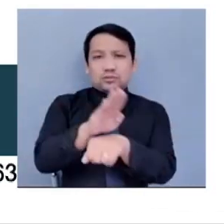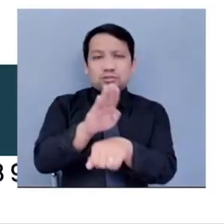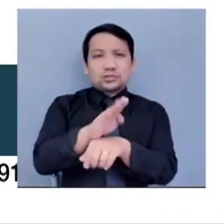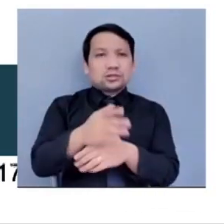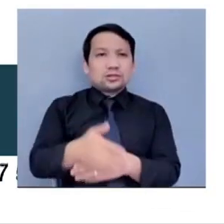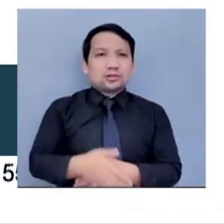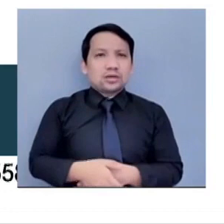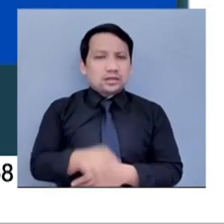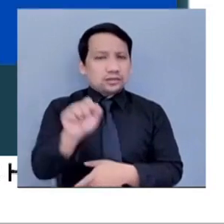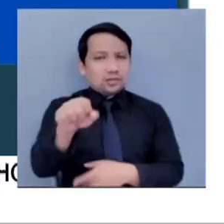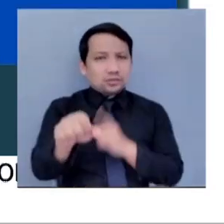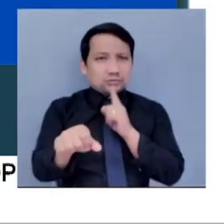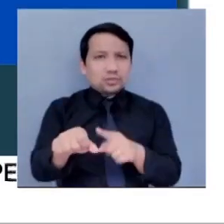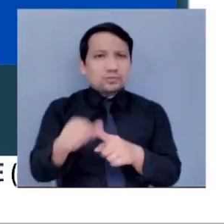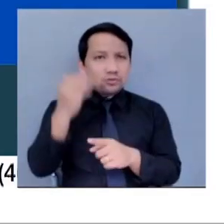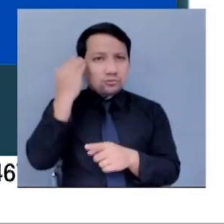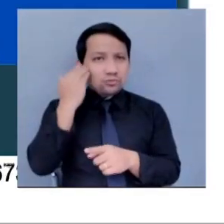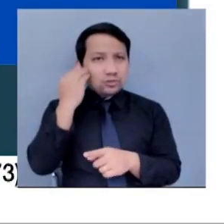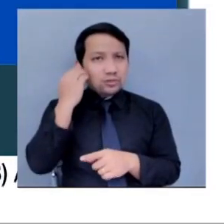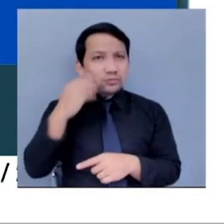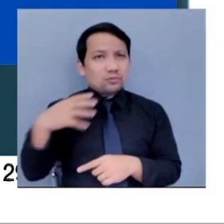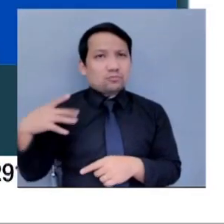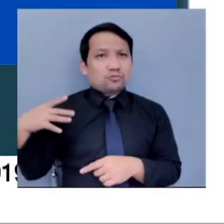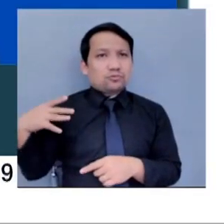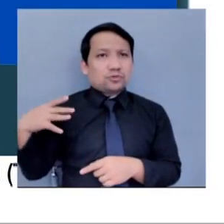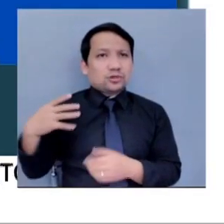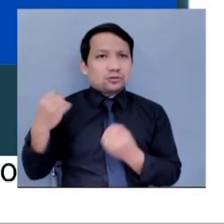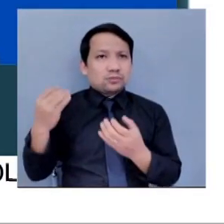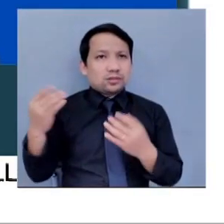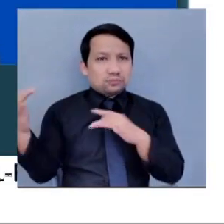element. We're really waiting for the large group